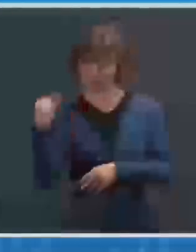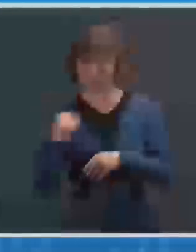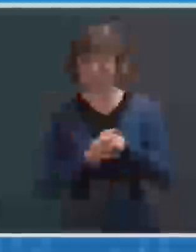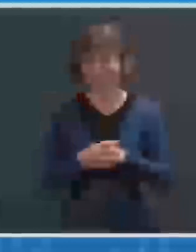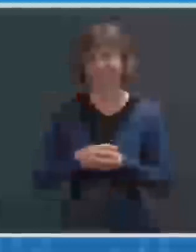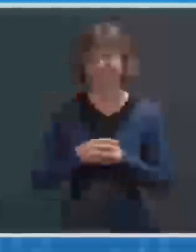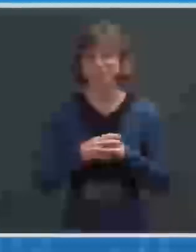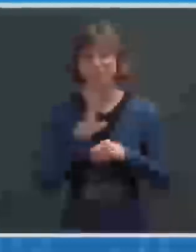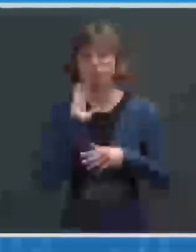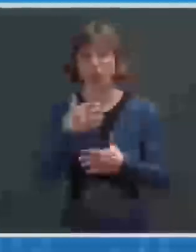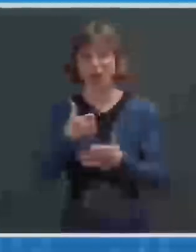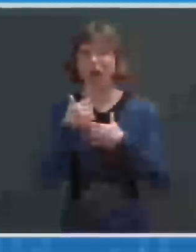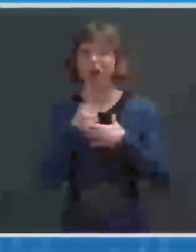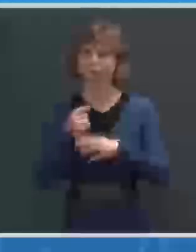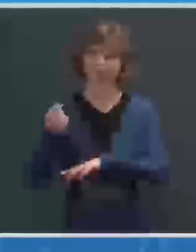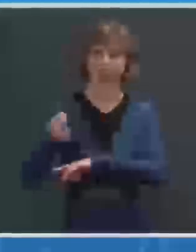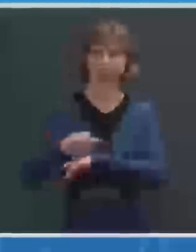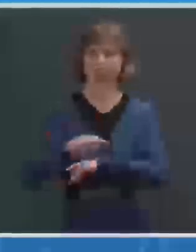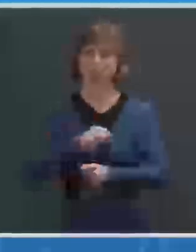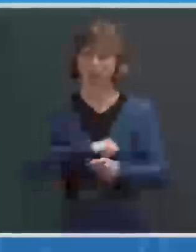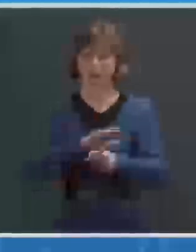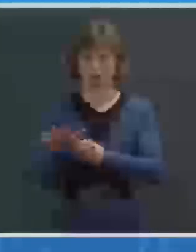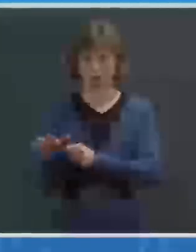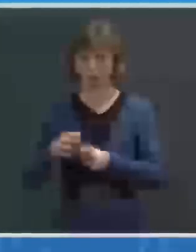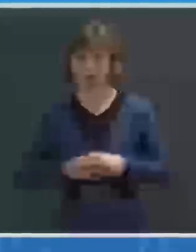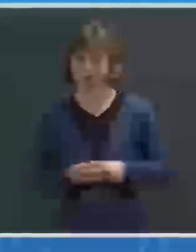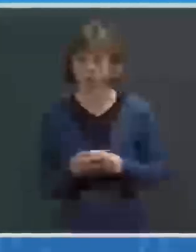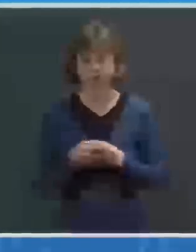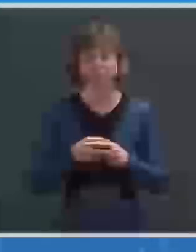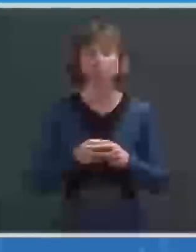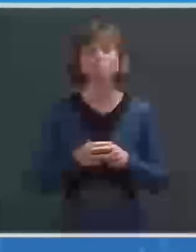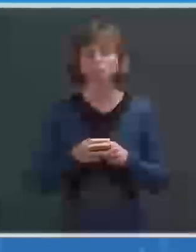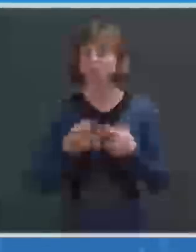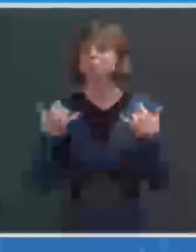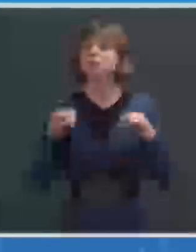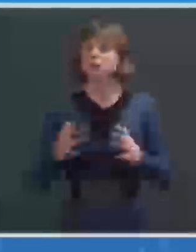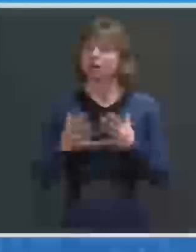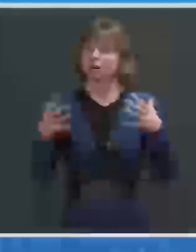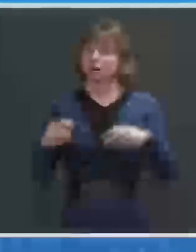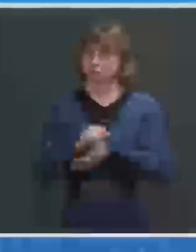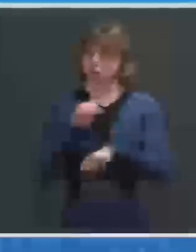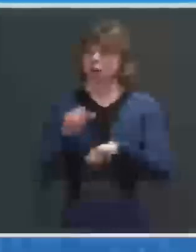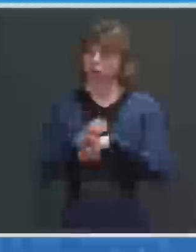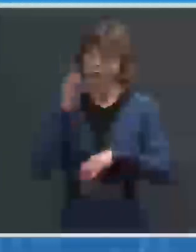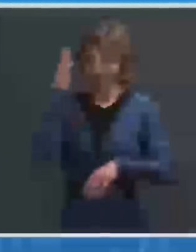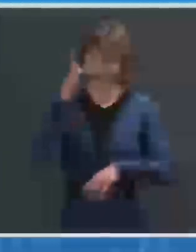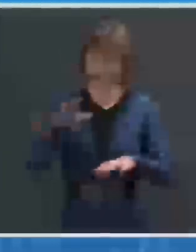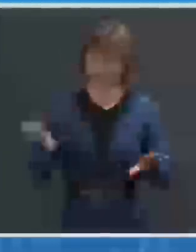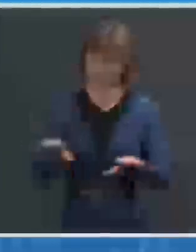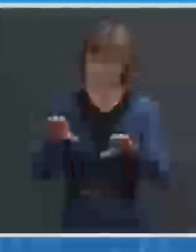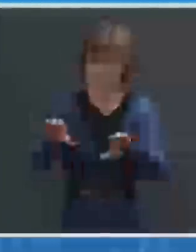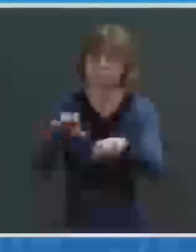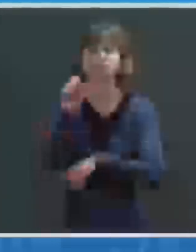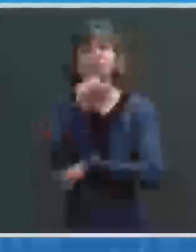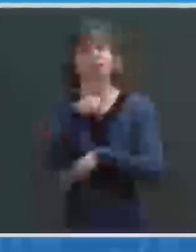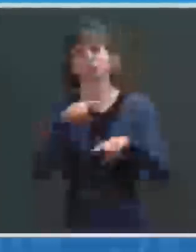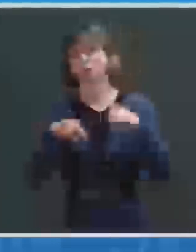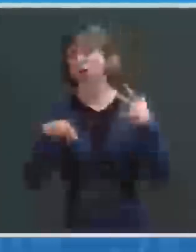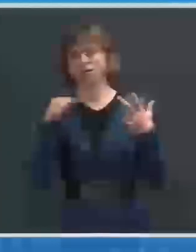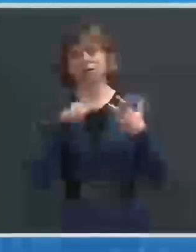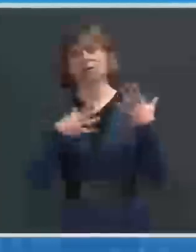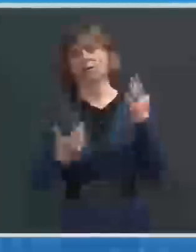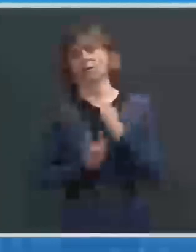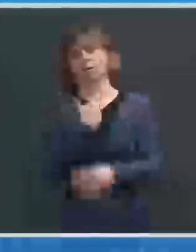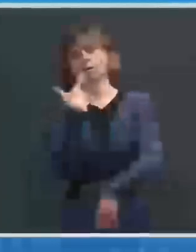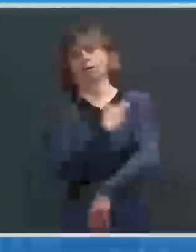us defeat the pandemic. While we have much work ahead of us on so many fronts, this is certainly